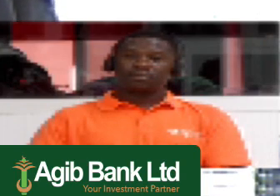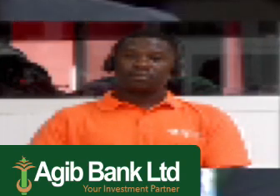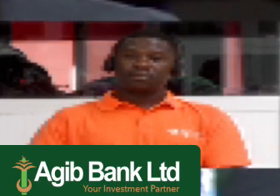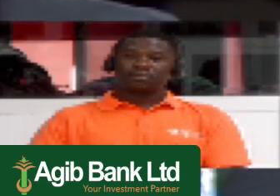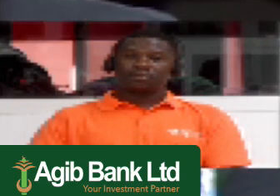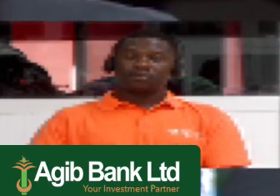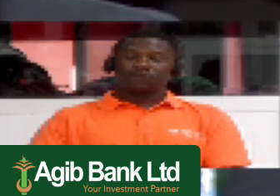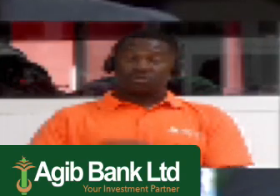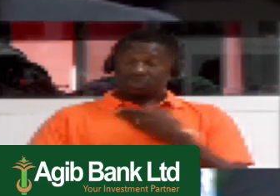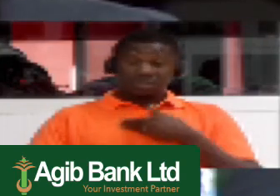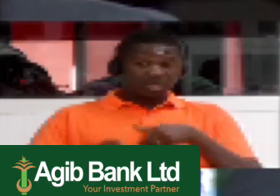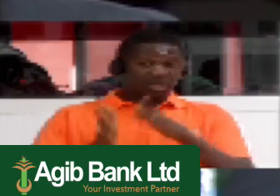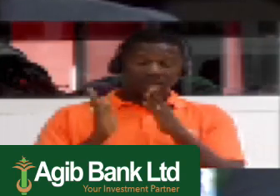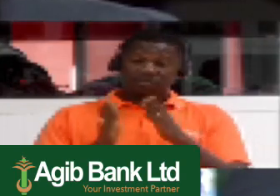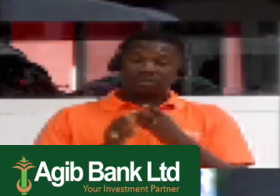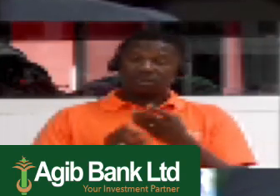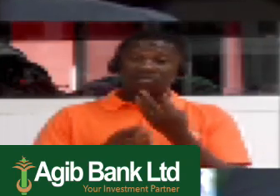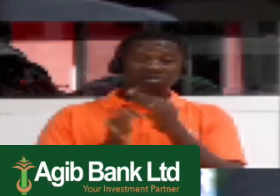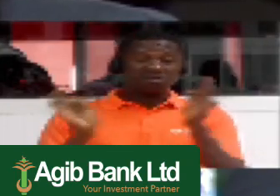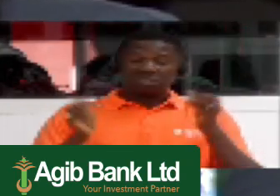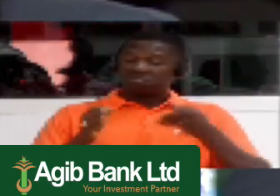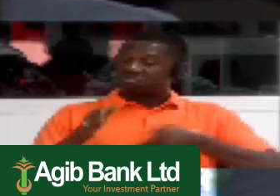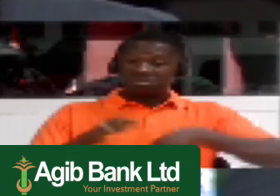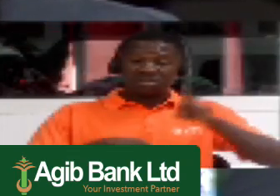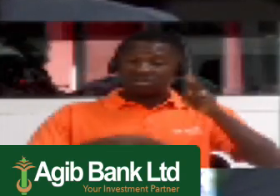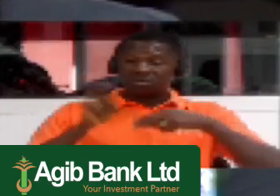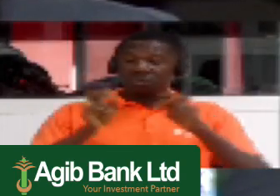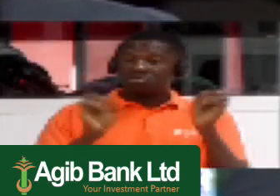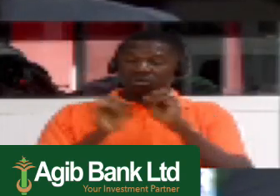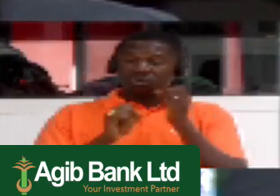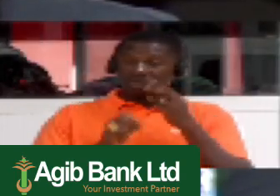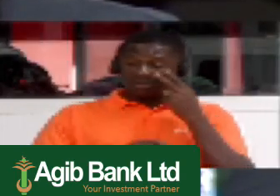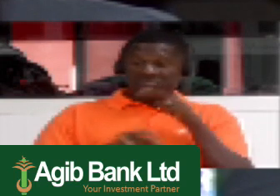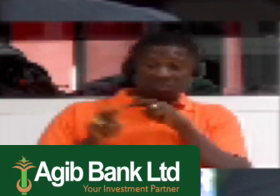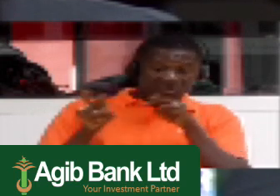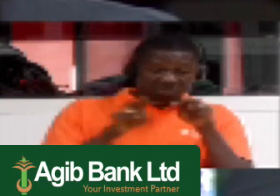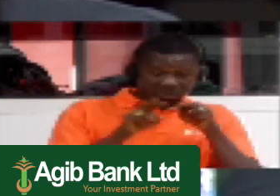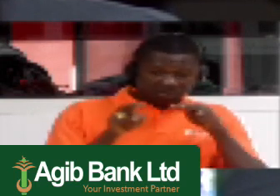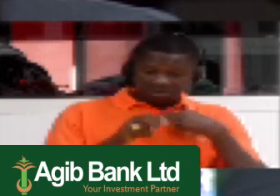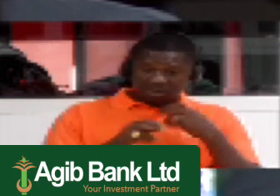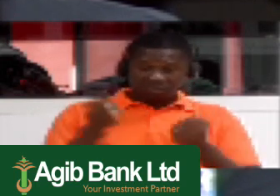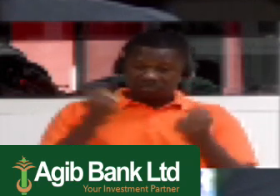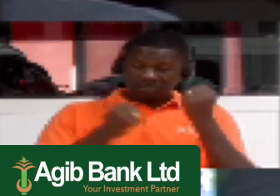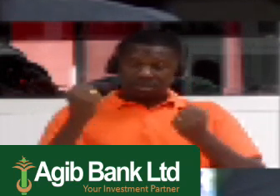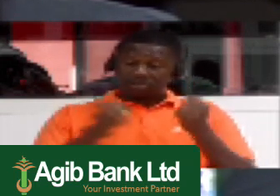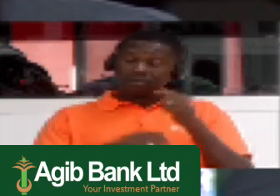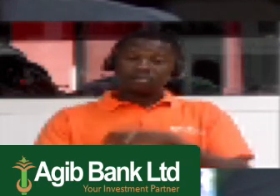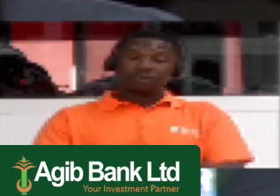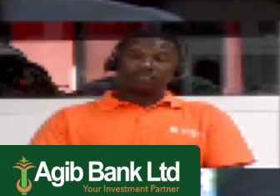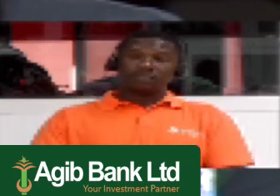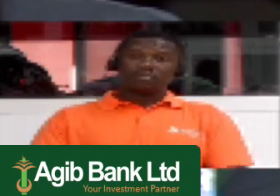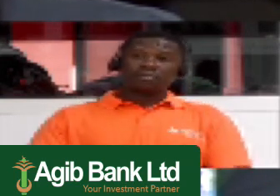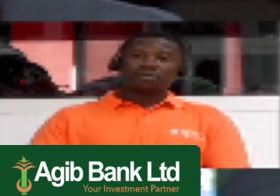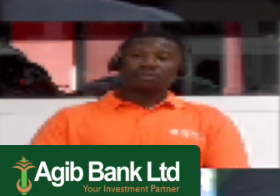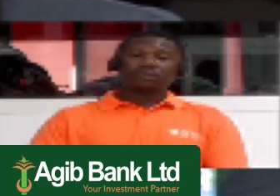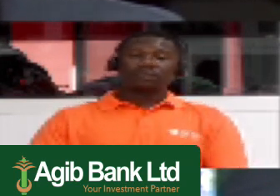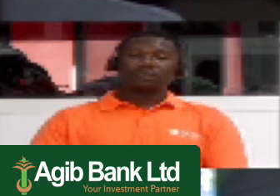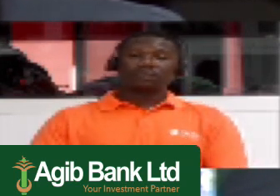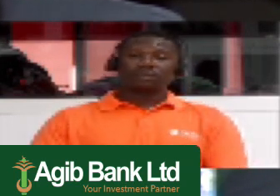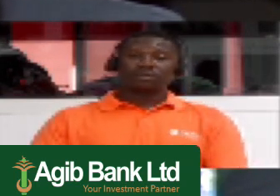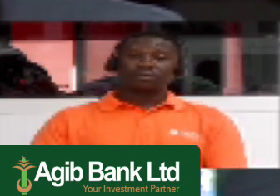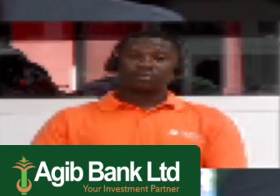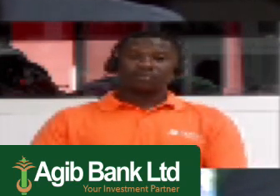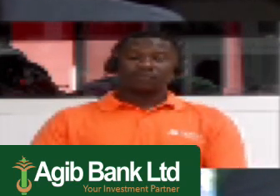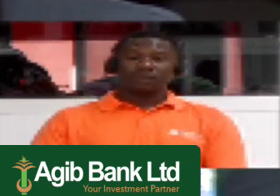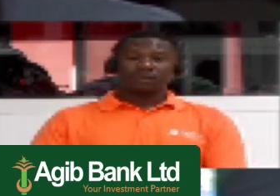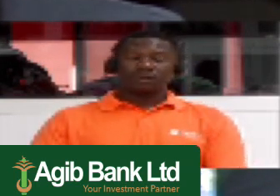given free passage and nobody would check their vehicles. Akoto sila munta al kebula bulala le yetambe left ala nyawnyandi nyama mobuke ijube